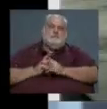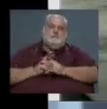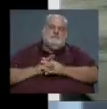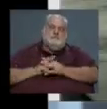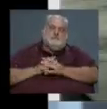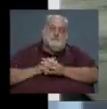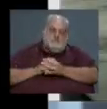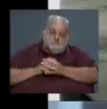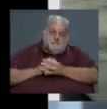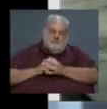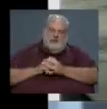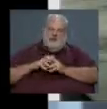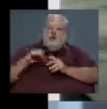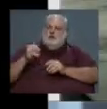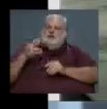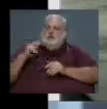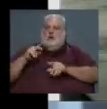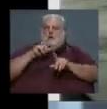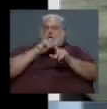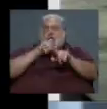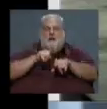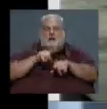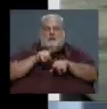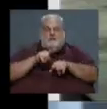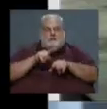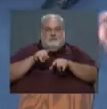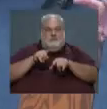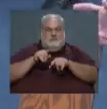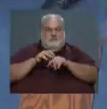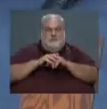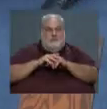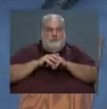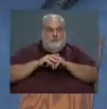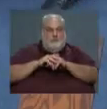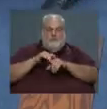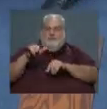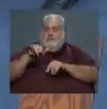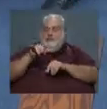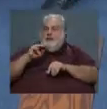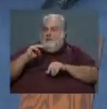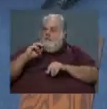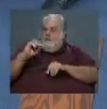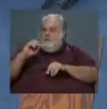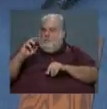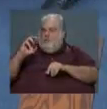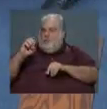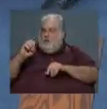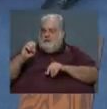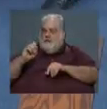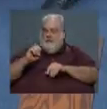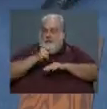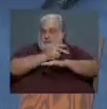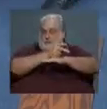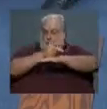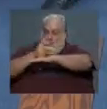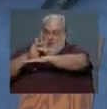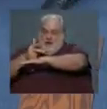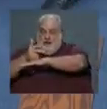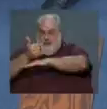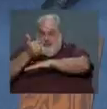Mayor, Vice Mayor, Board Members, Director Adcock, just like Mr. Moore said, their existing parking lot pavement